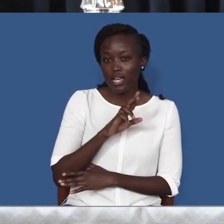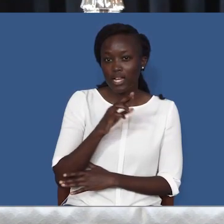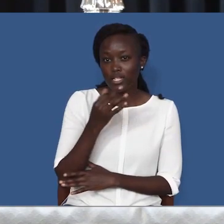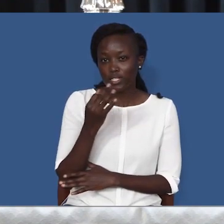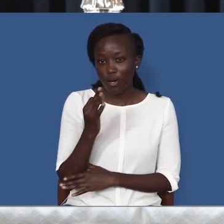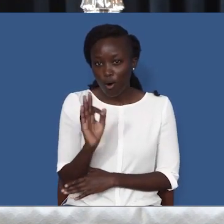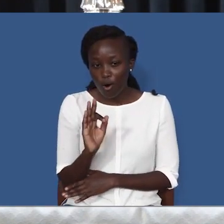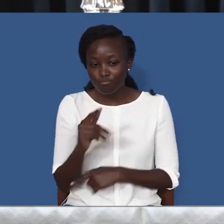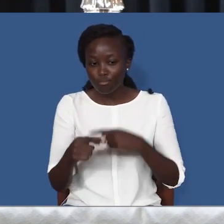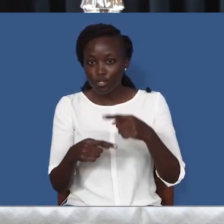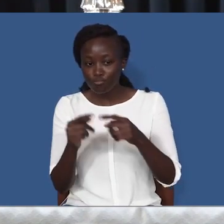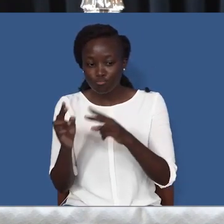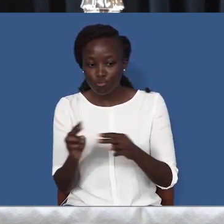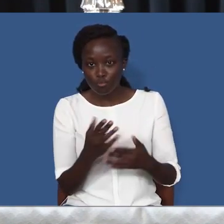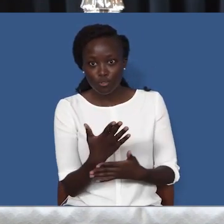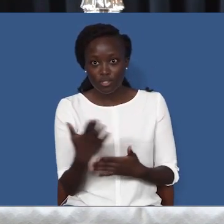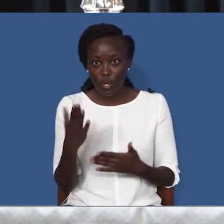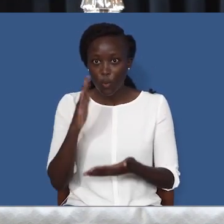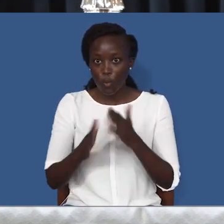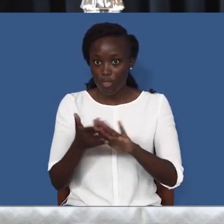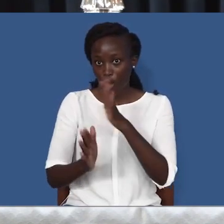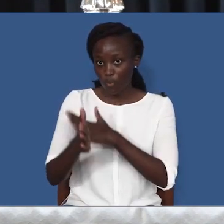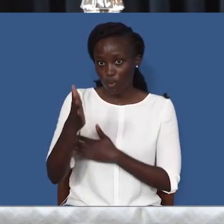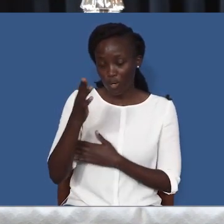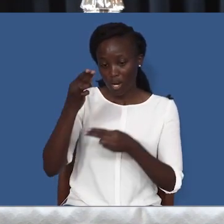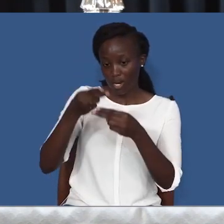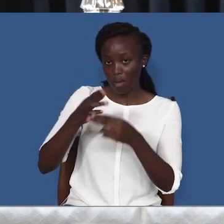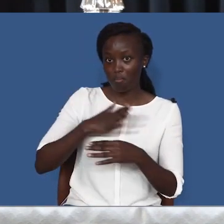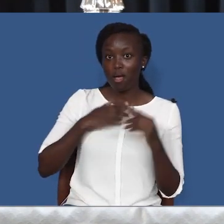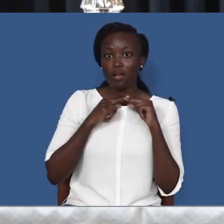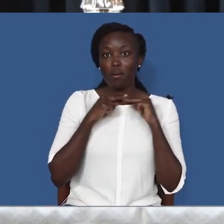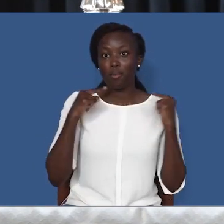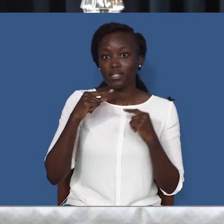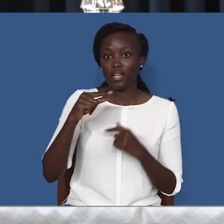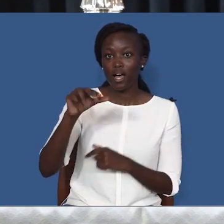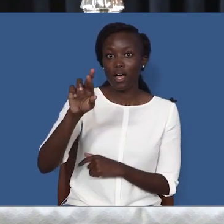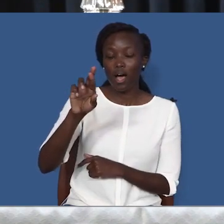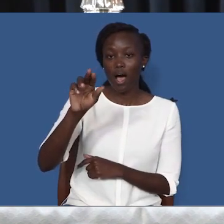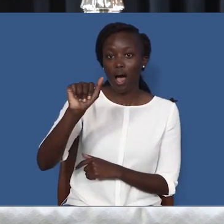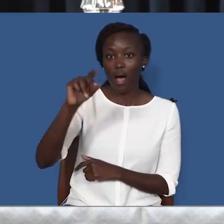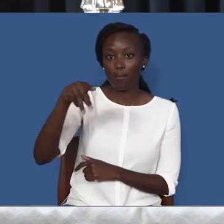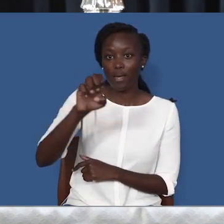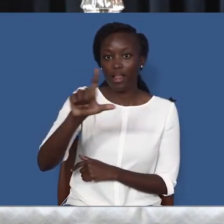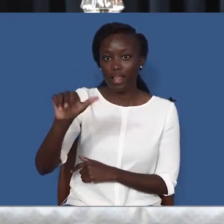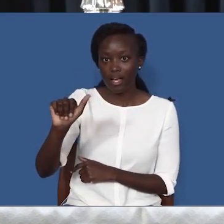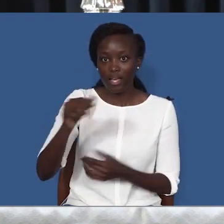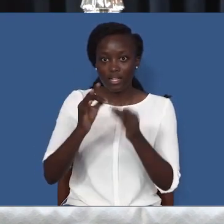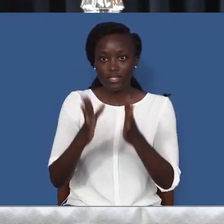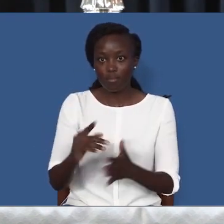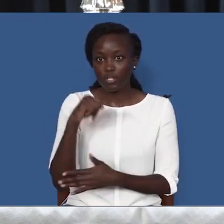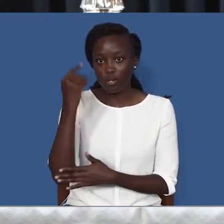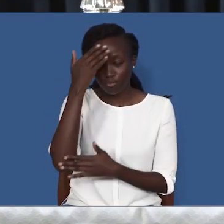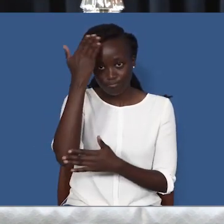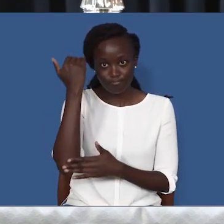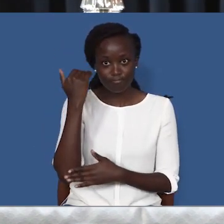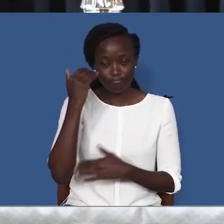as usual. My name is Reverend Alfred Apela, and my sign language interpreter is Rosalind Juguna. Let us pray.